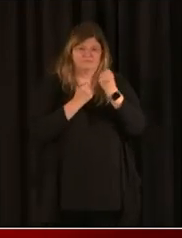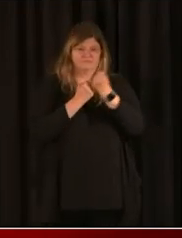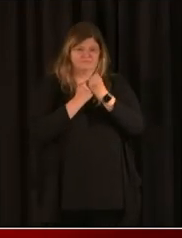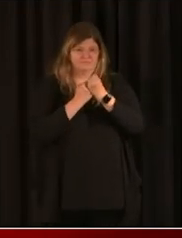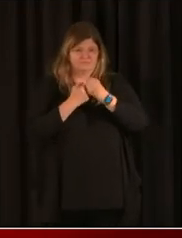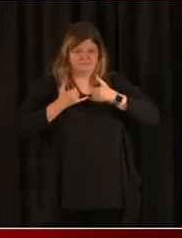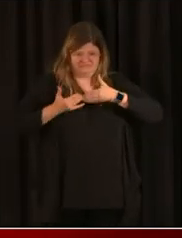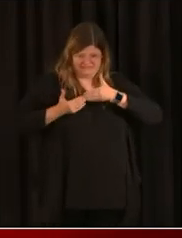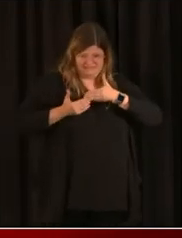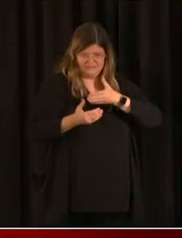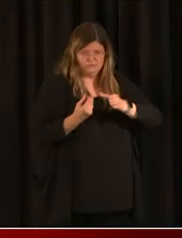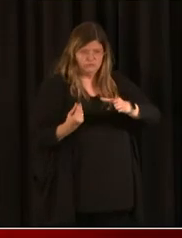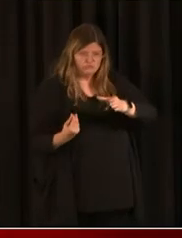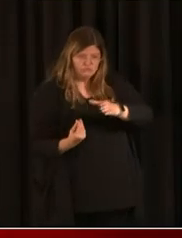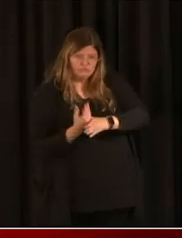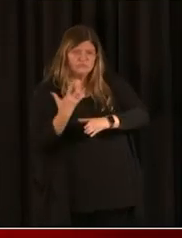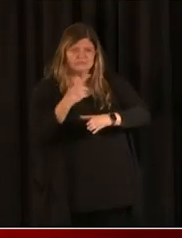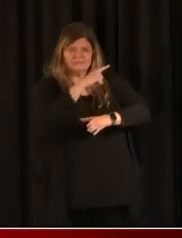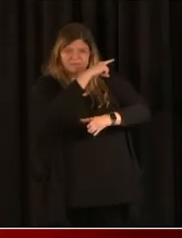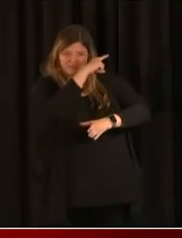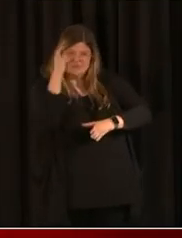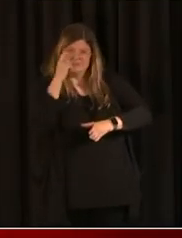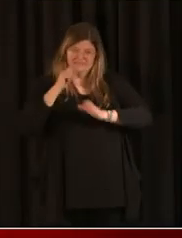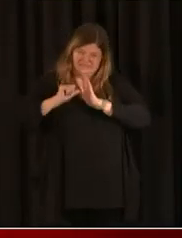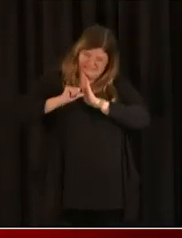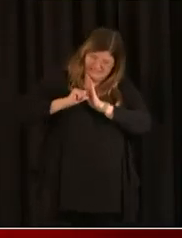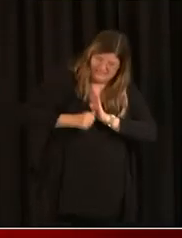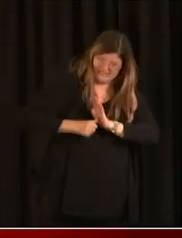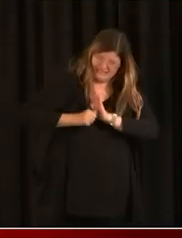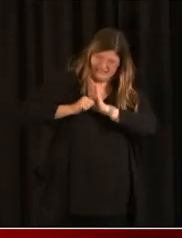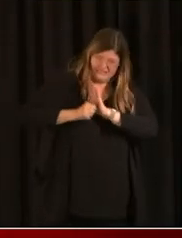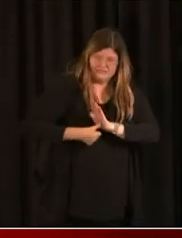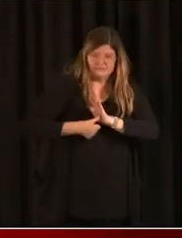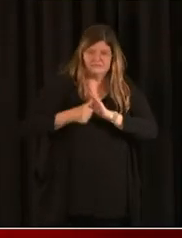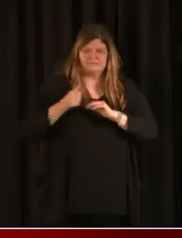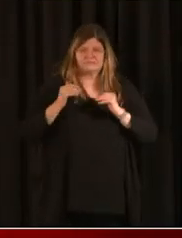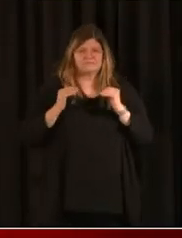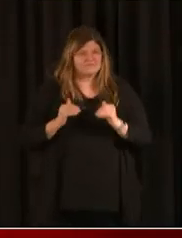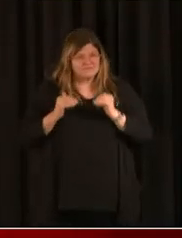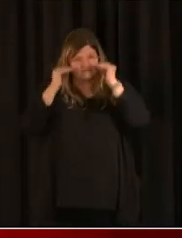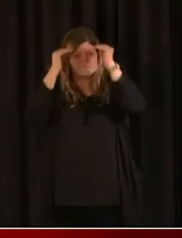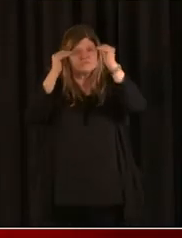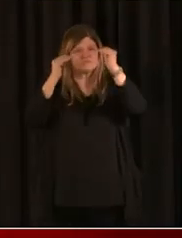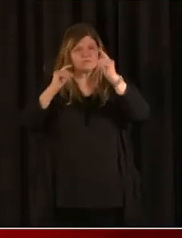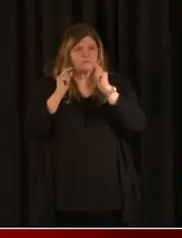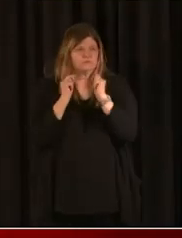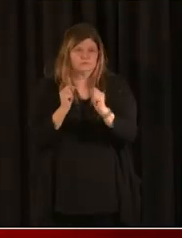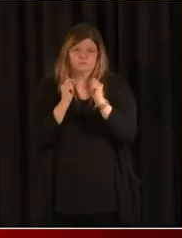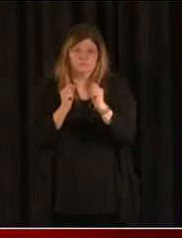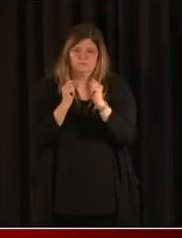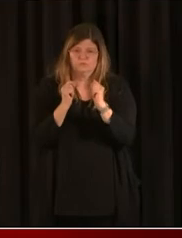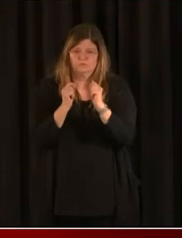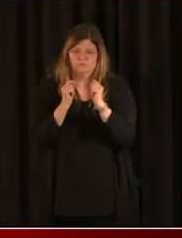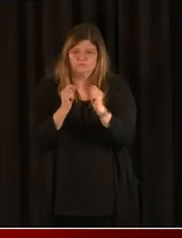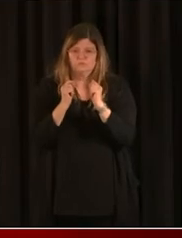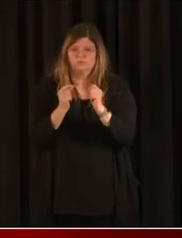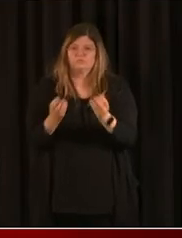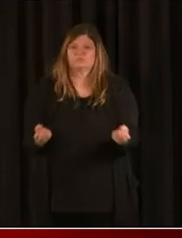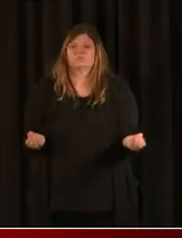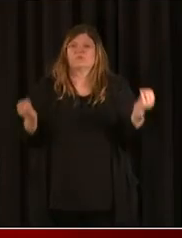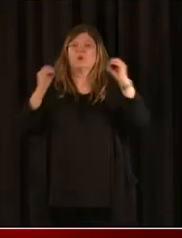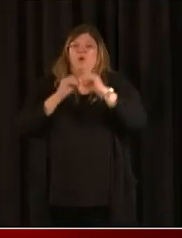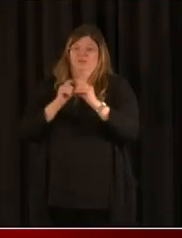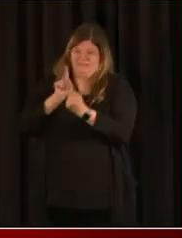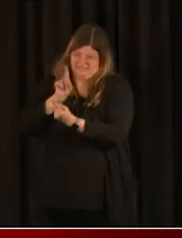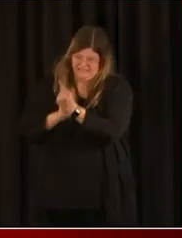which includes a heavy emphasis on high-dose tutoring. The high-dose tutoring model will be more of